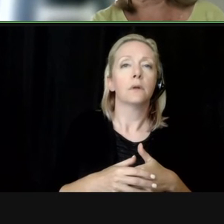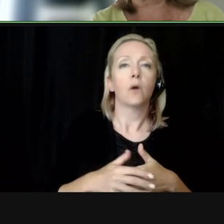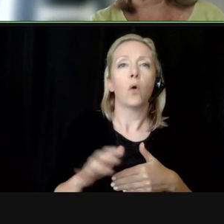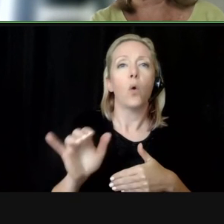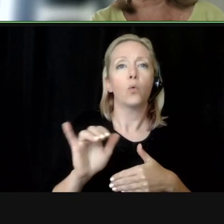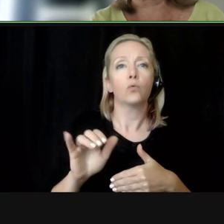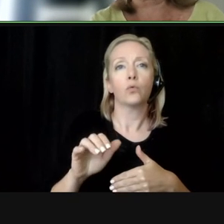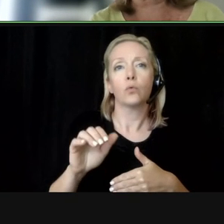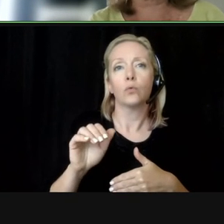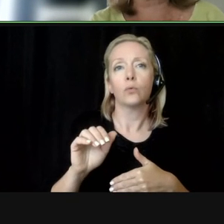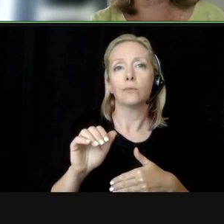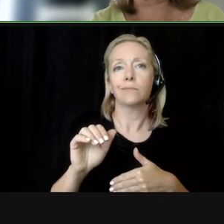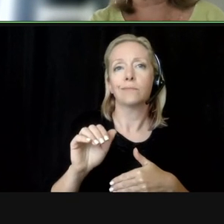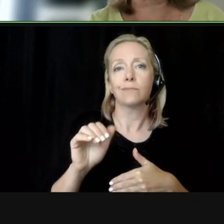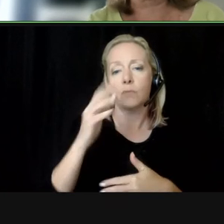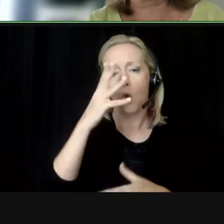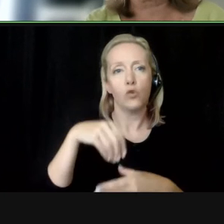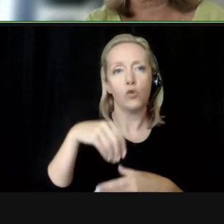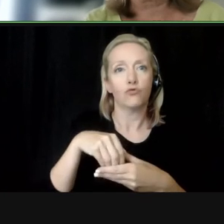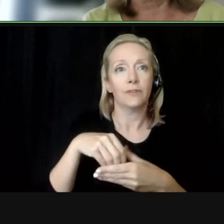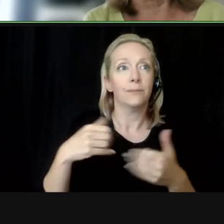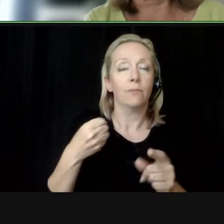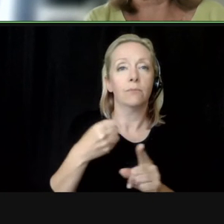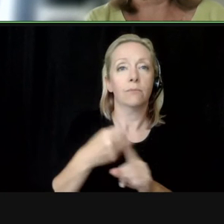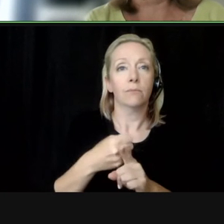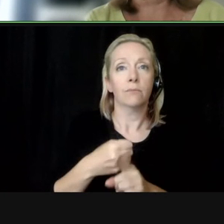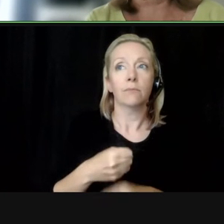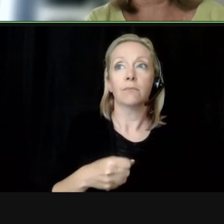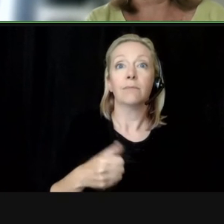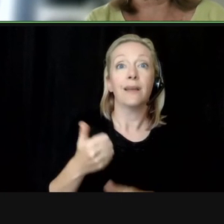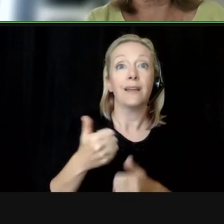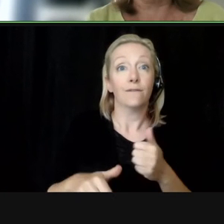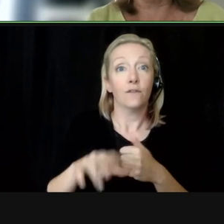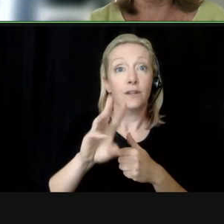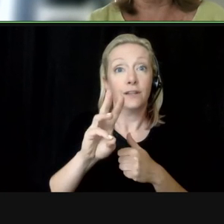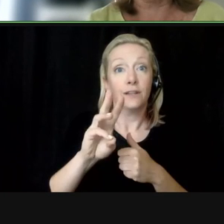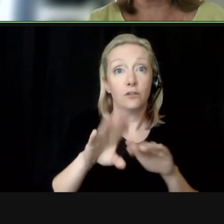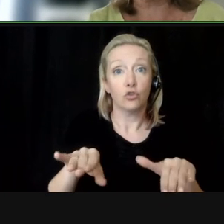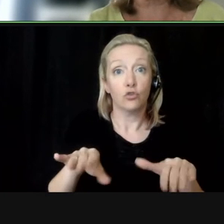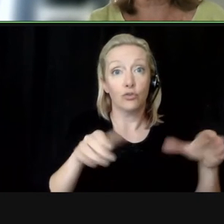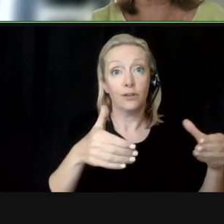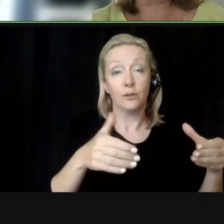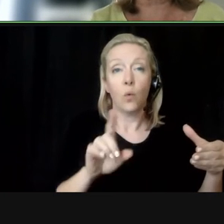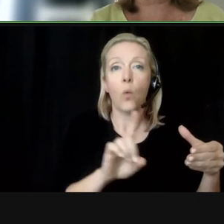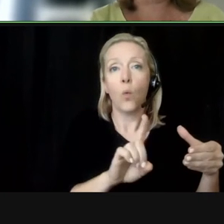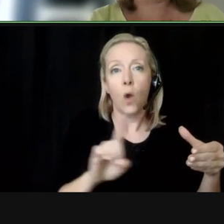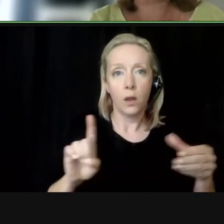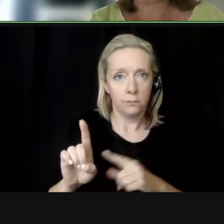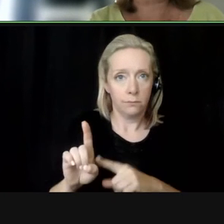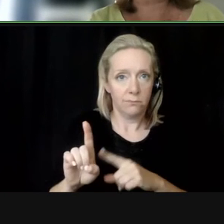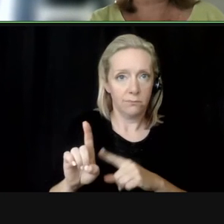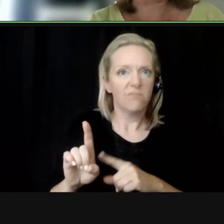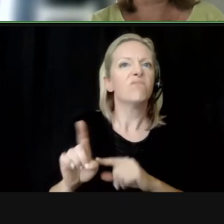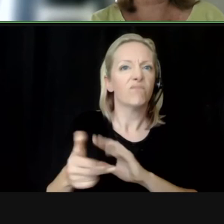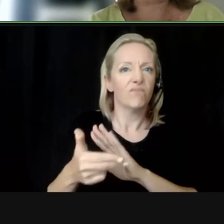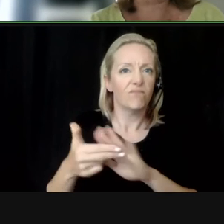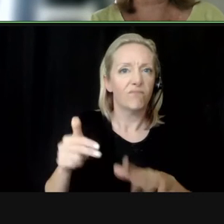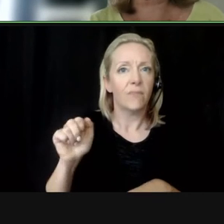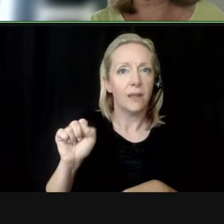spectrum is there's 1 in 6 children that fall onto that spectrum. We also know